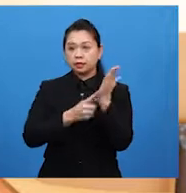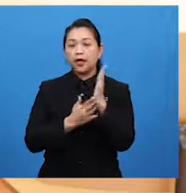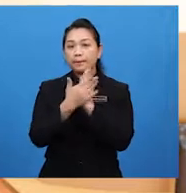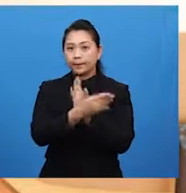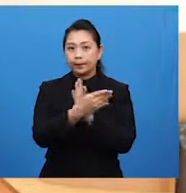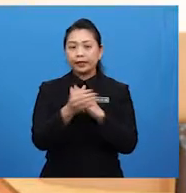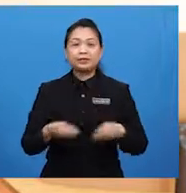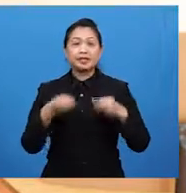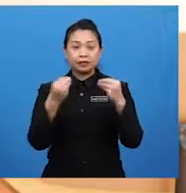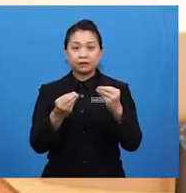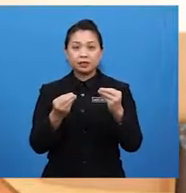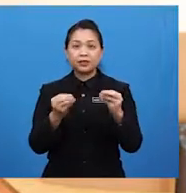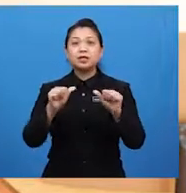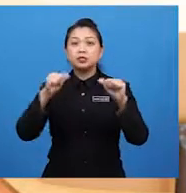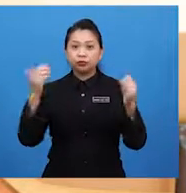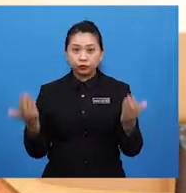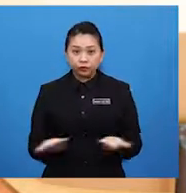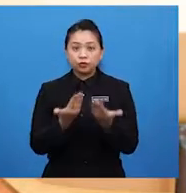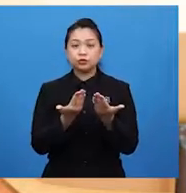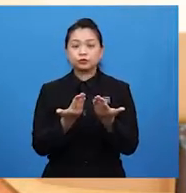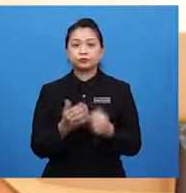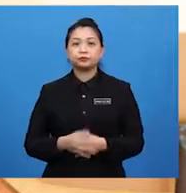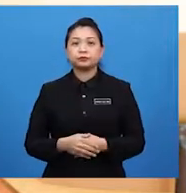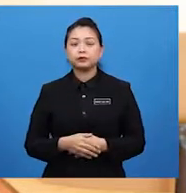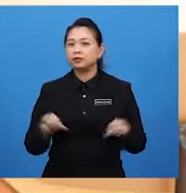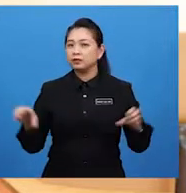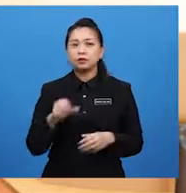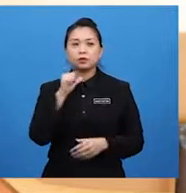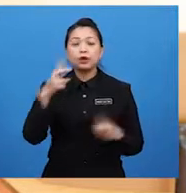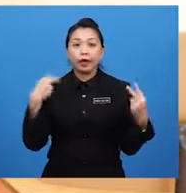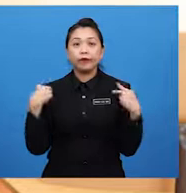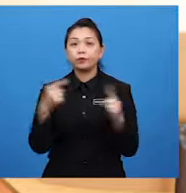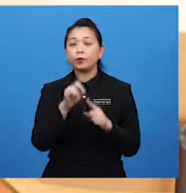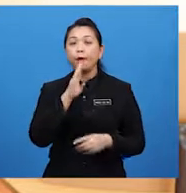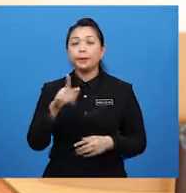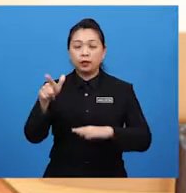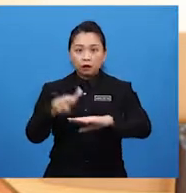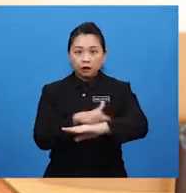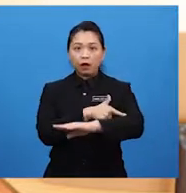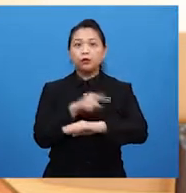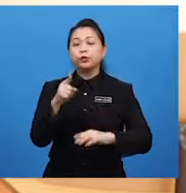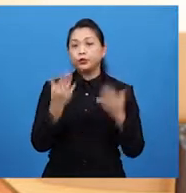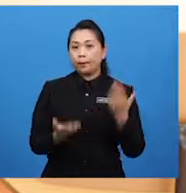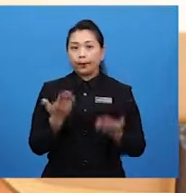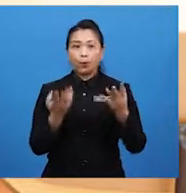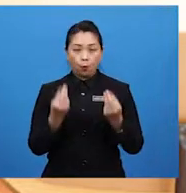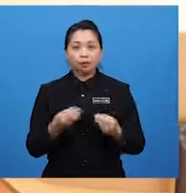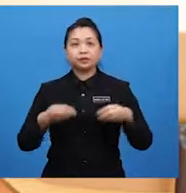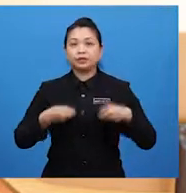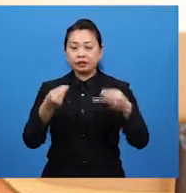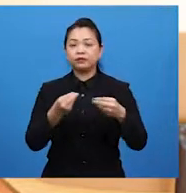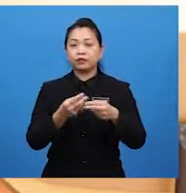an introduction. It does not have to be long. You might want to give a